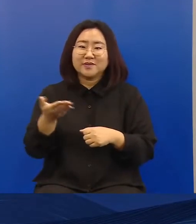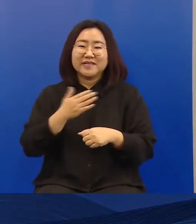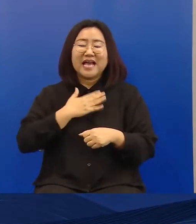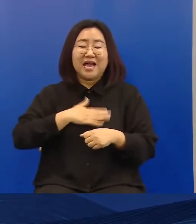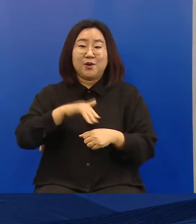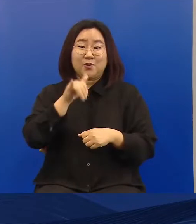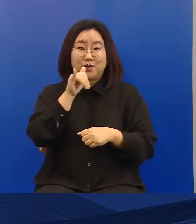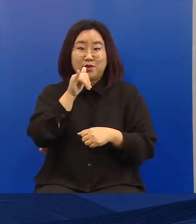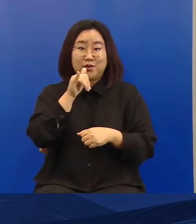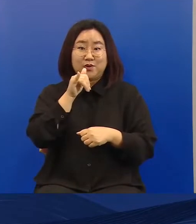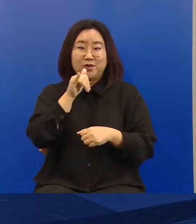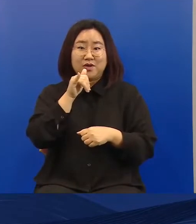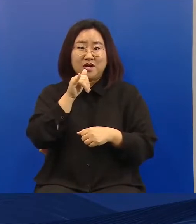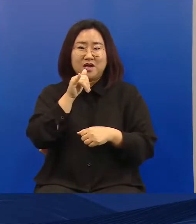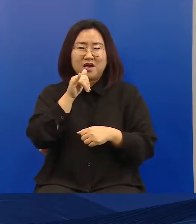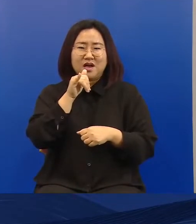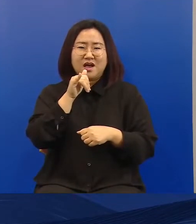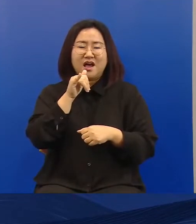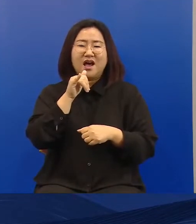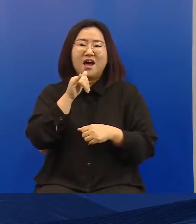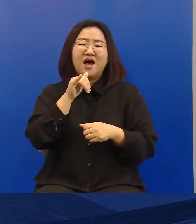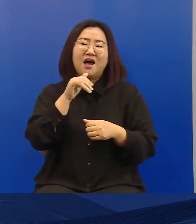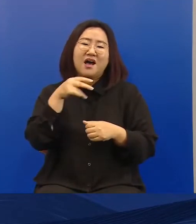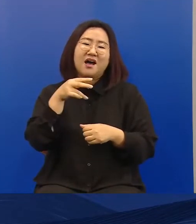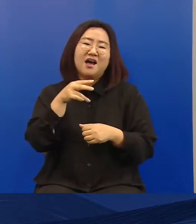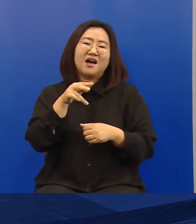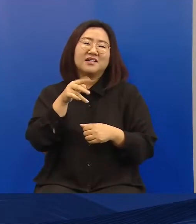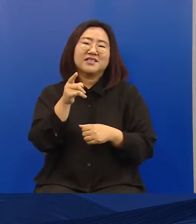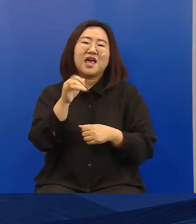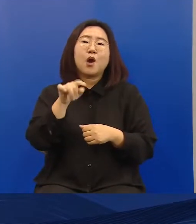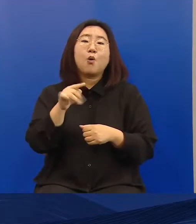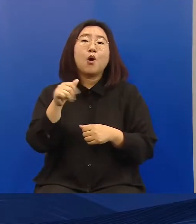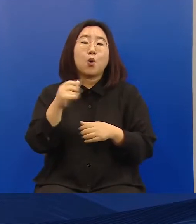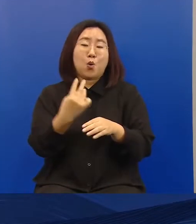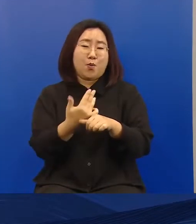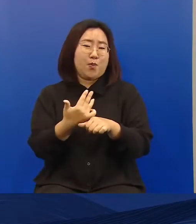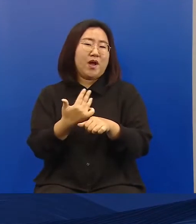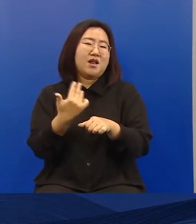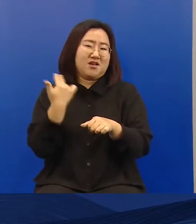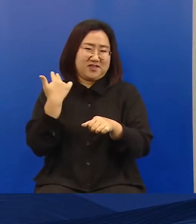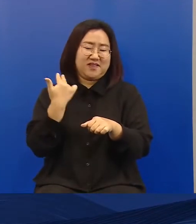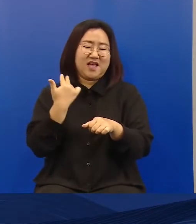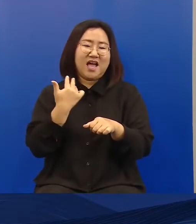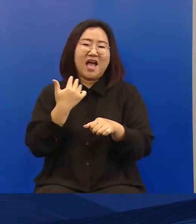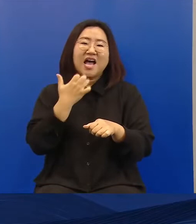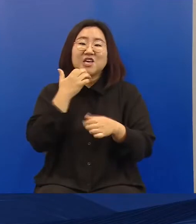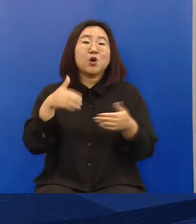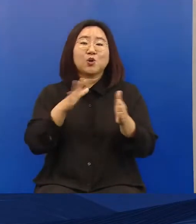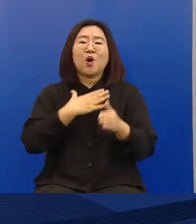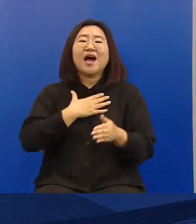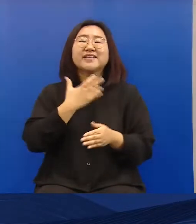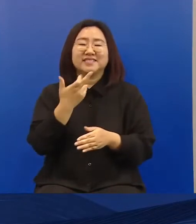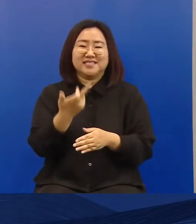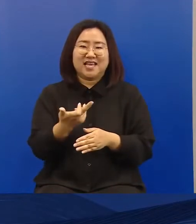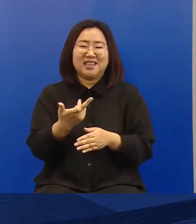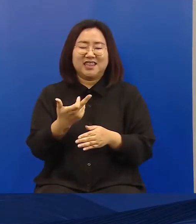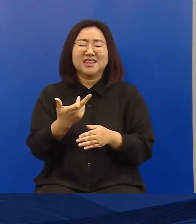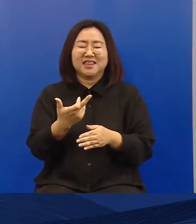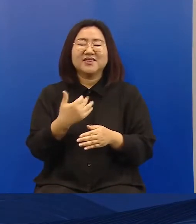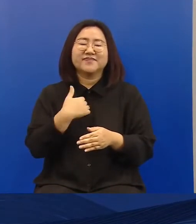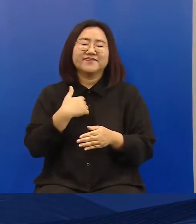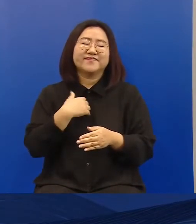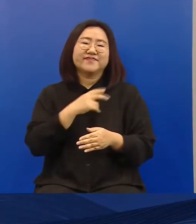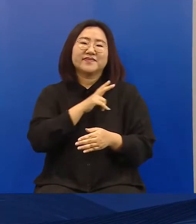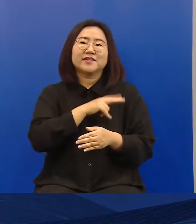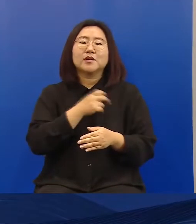the Committee of Health and Welfare. And about 8 years ago, everyone knew that we had a